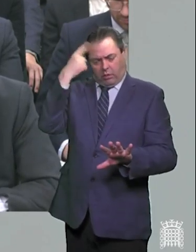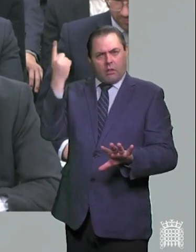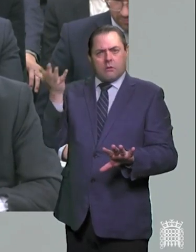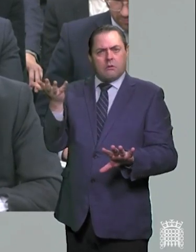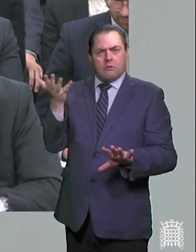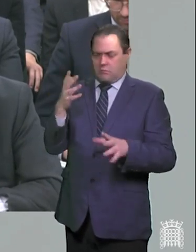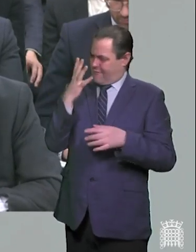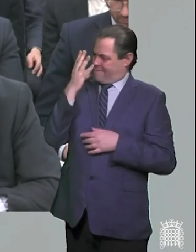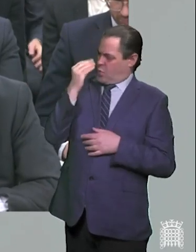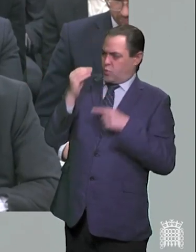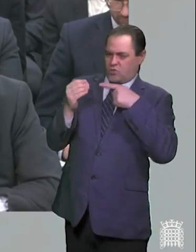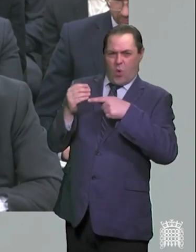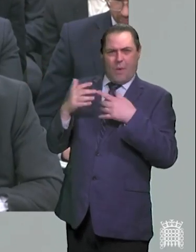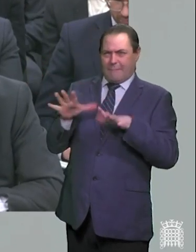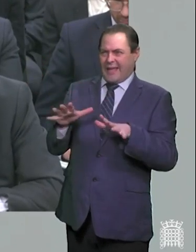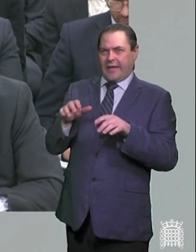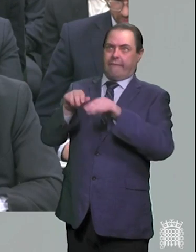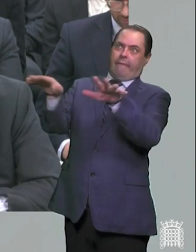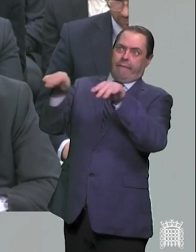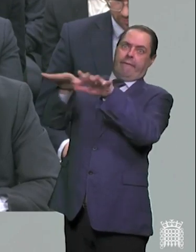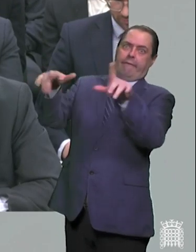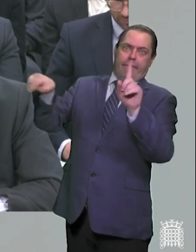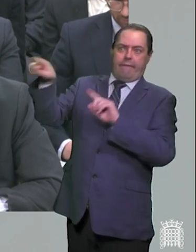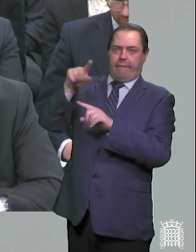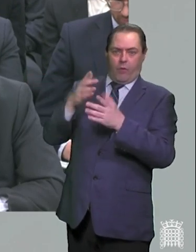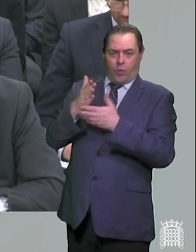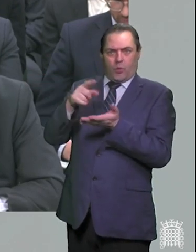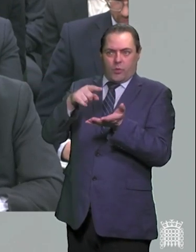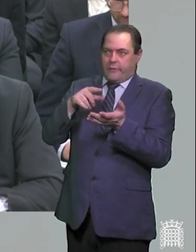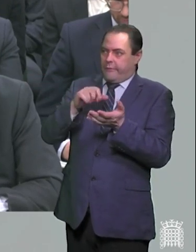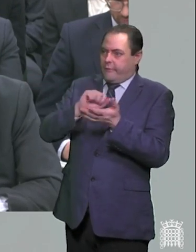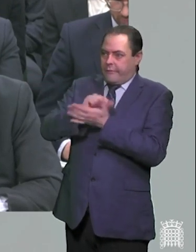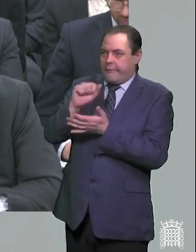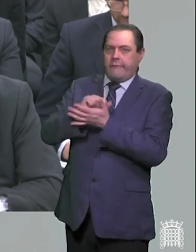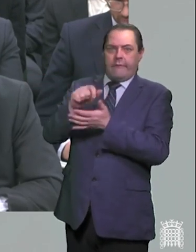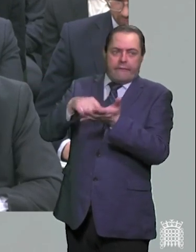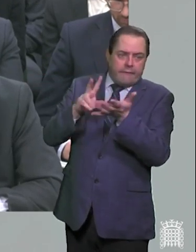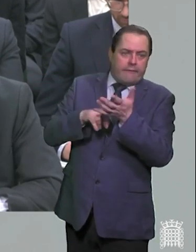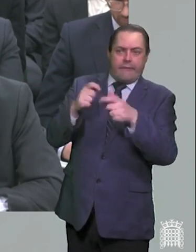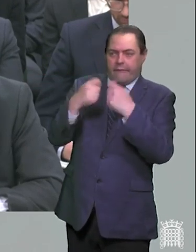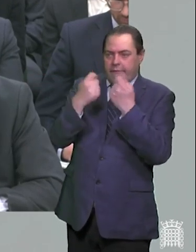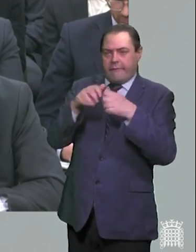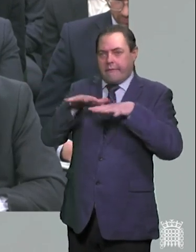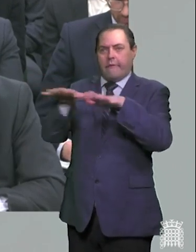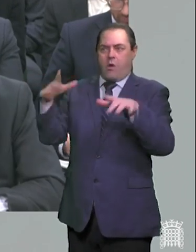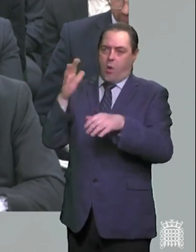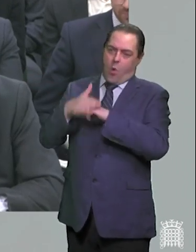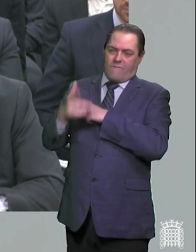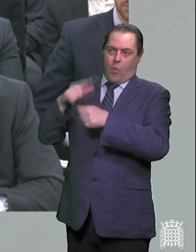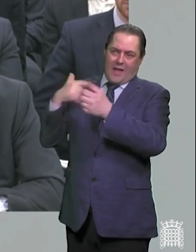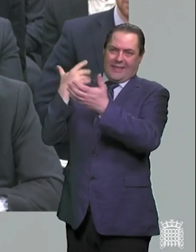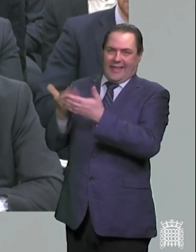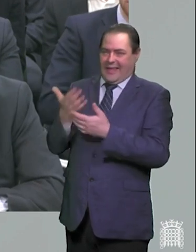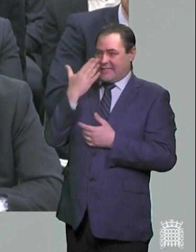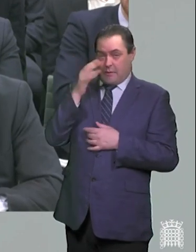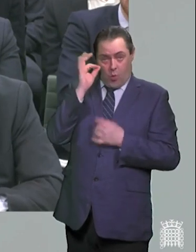These photos have now been churned through the media for more than a year, and it seems to be the view of the committee and sadly many members of the